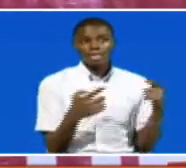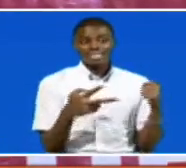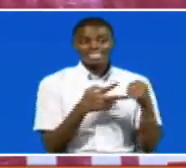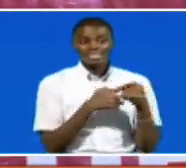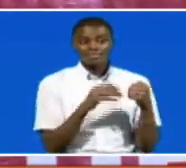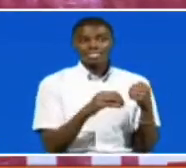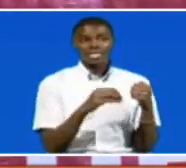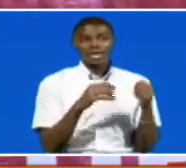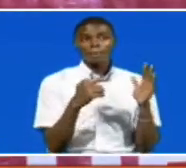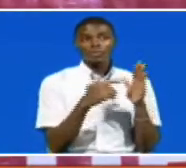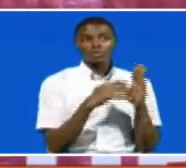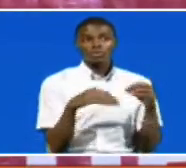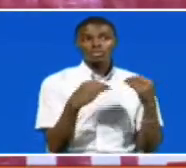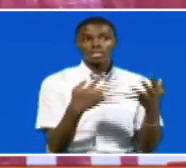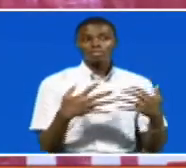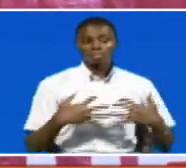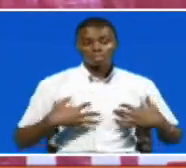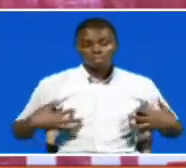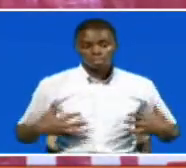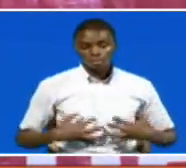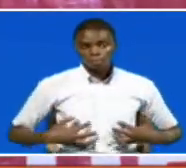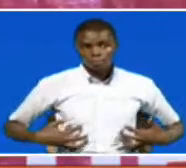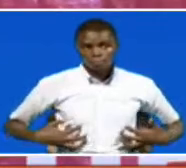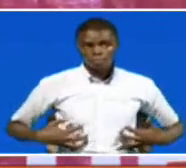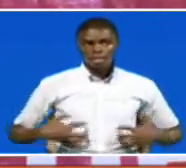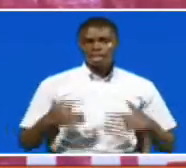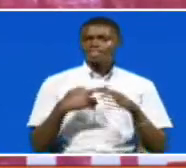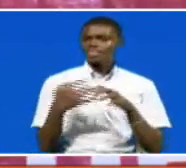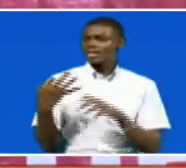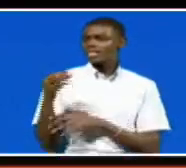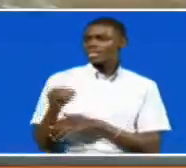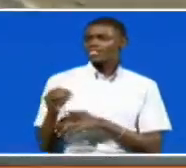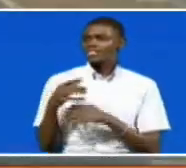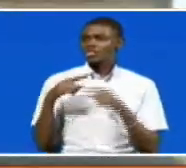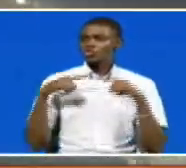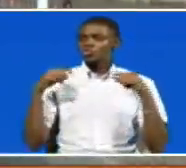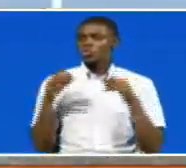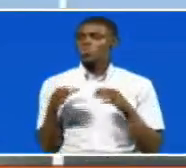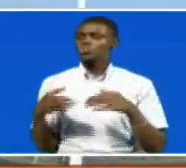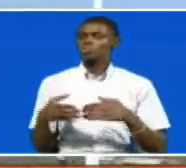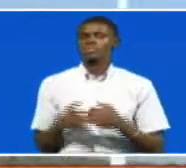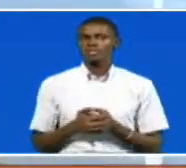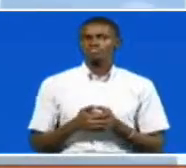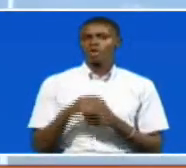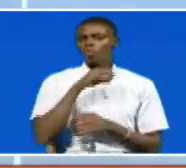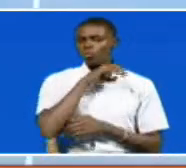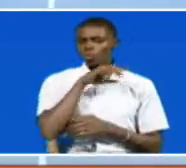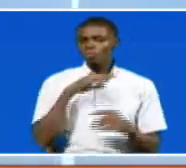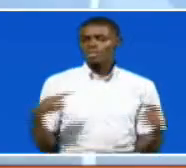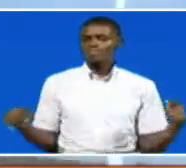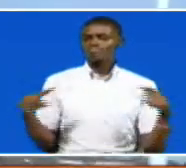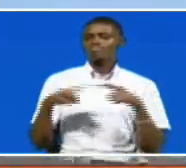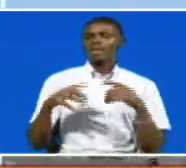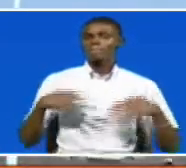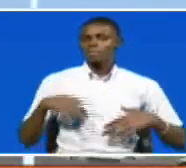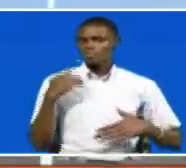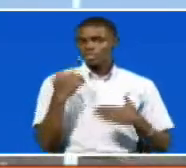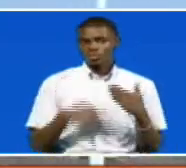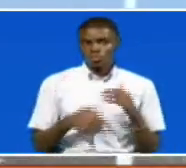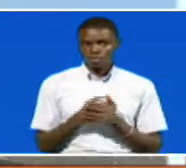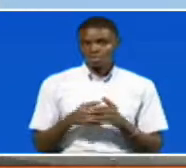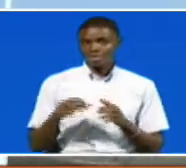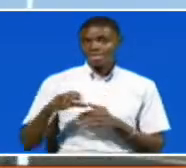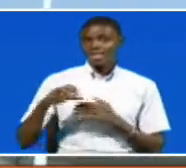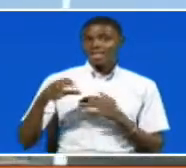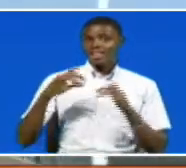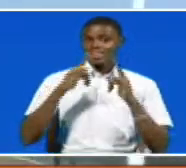70 positions will be given to refugees. And then 30 to the host community. Besides the complaints, the residents say that the